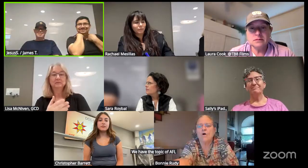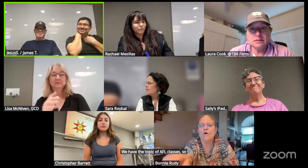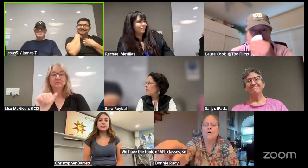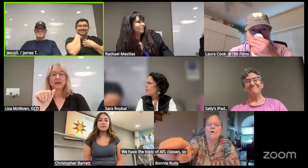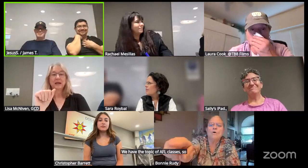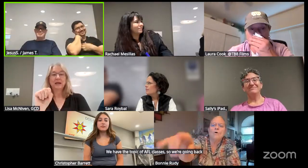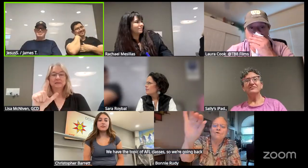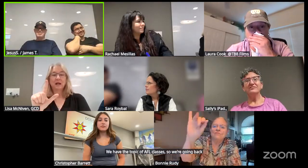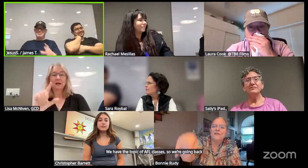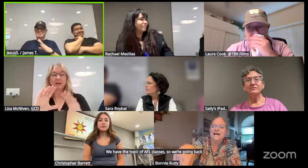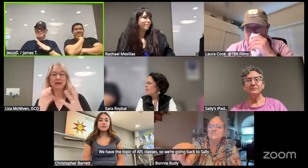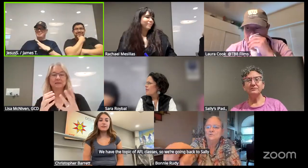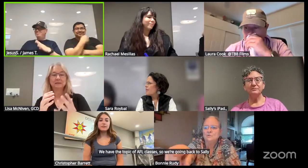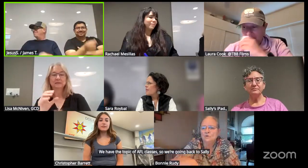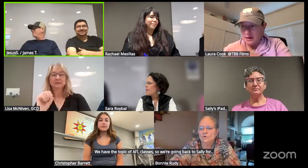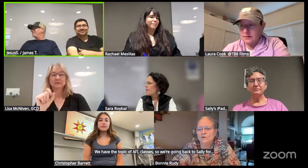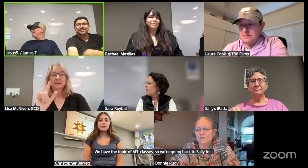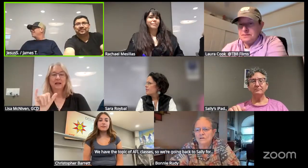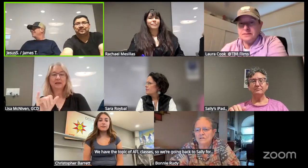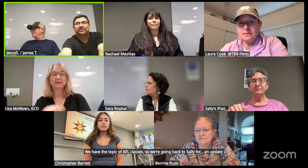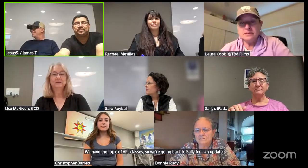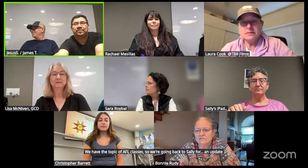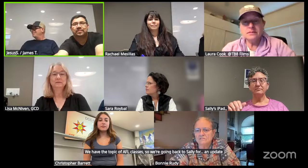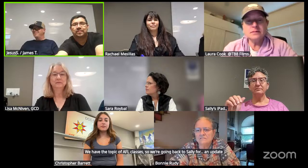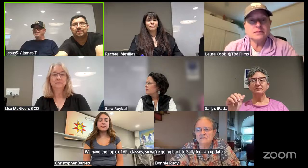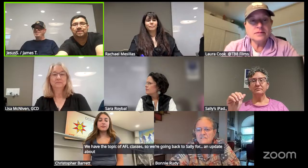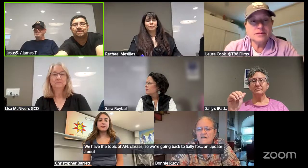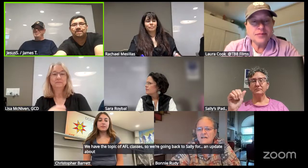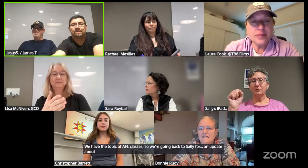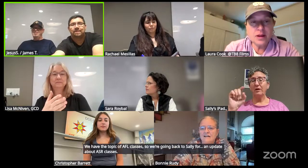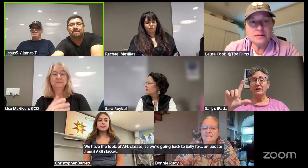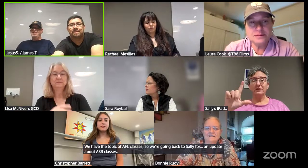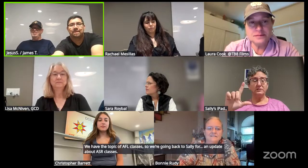to Sally for an update about ASL classes.